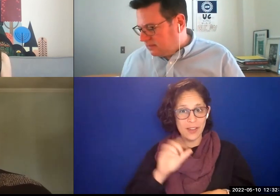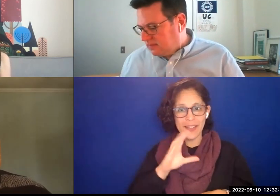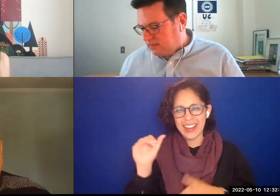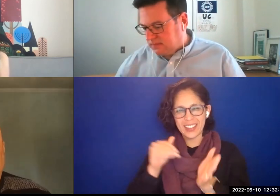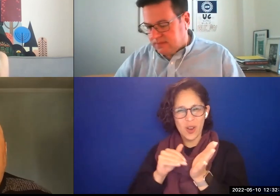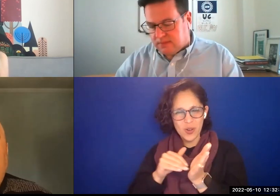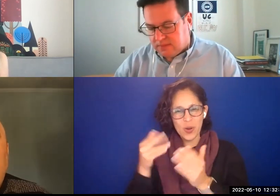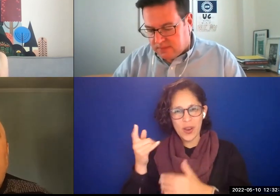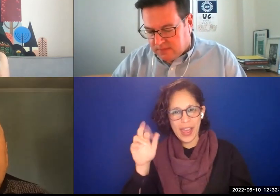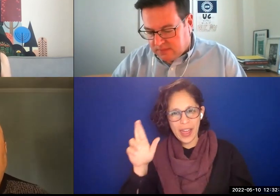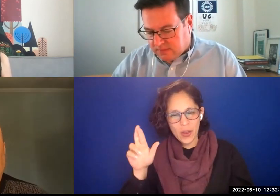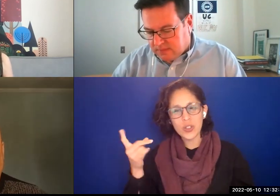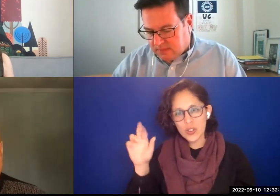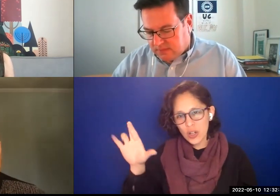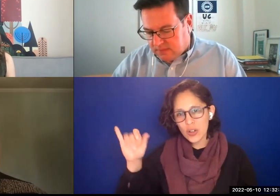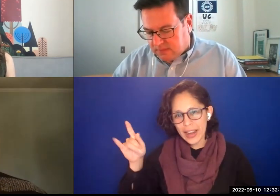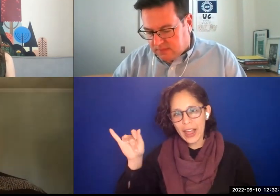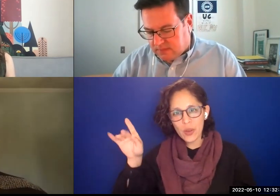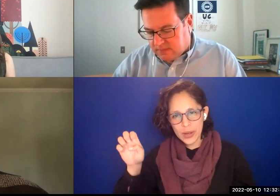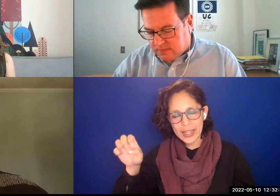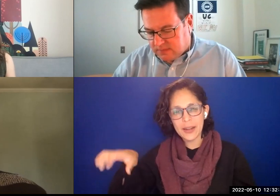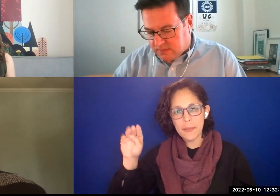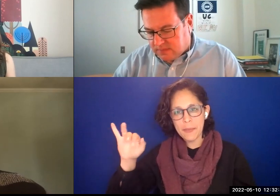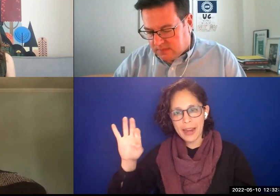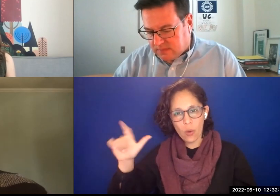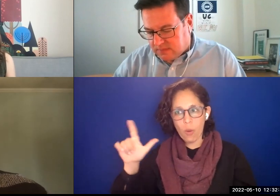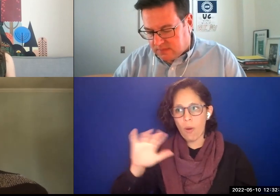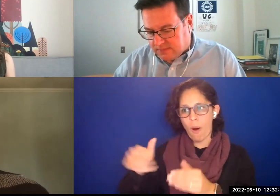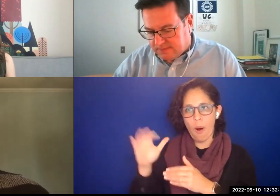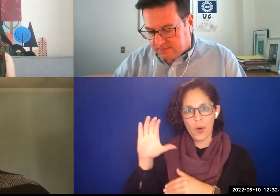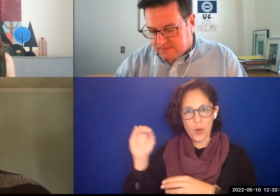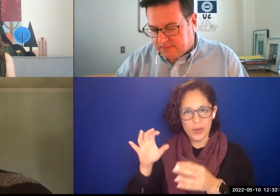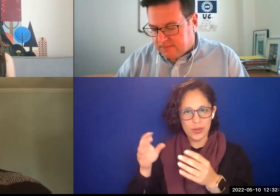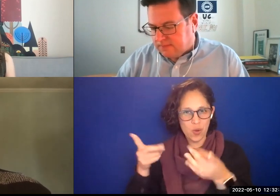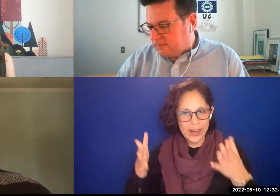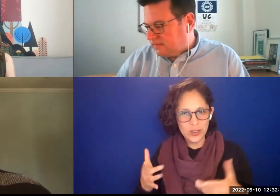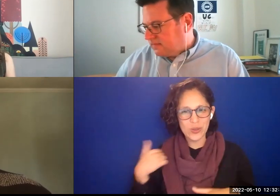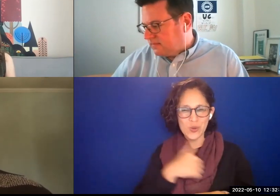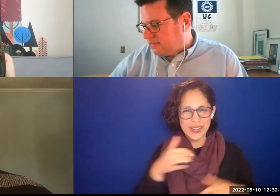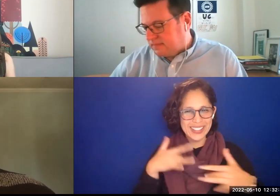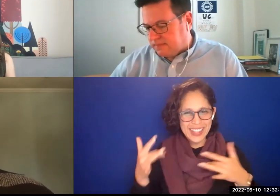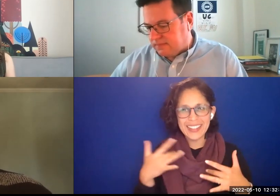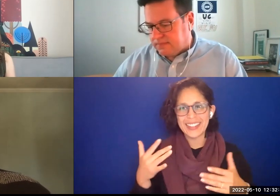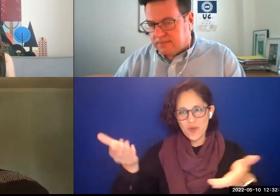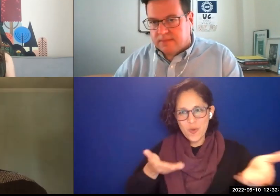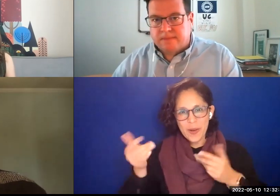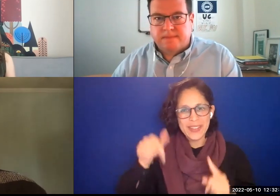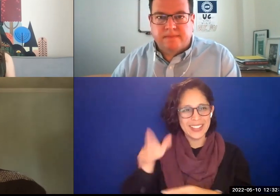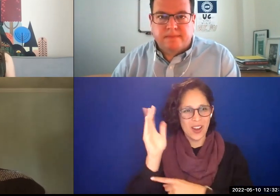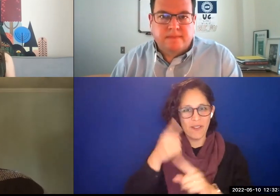McCarty and Dr. Catherine Michael, my fellow co-directors, very excited to welcome you to this talk by Christian Sweeney from the